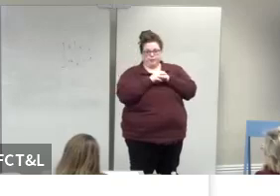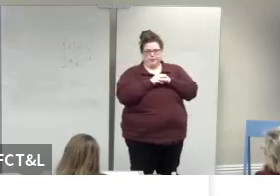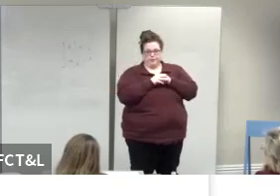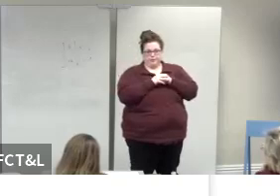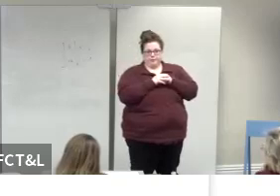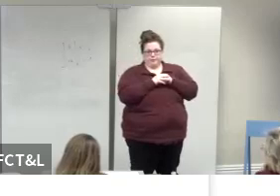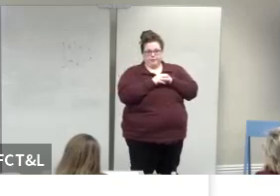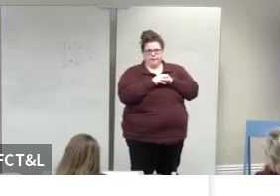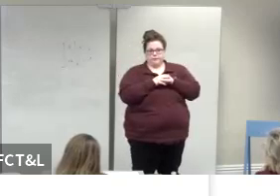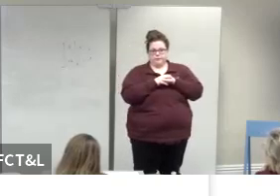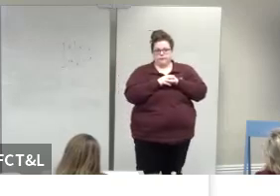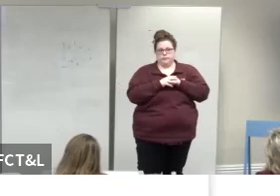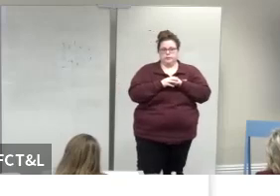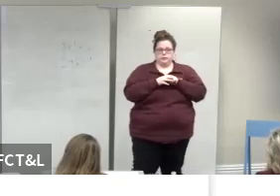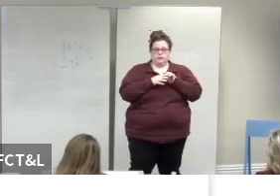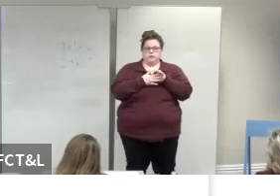ASLIE.eku.edu.